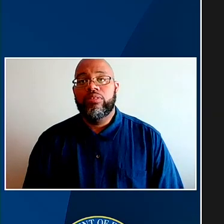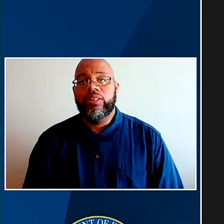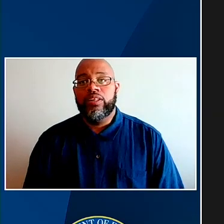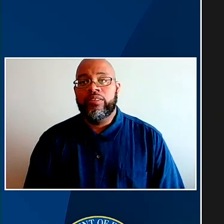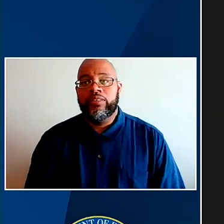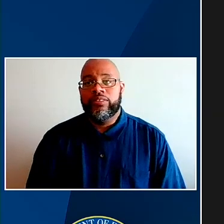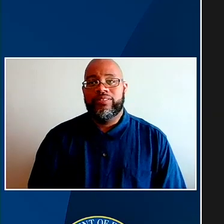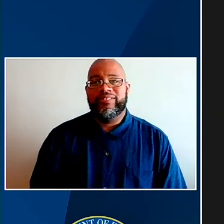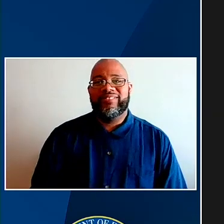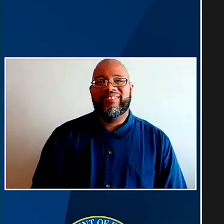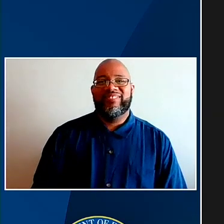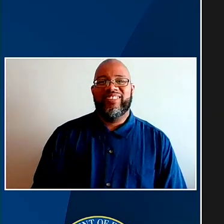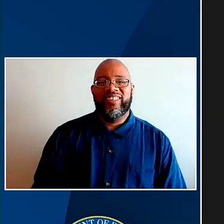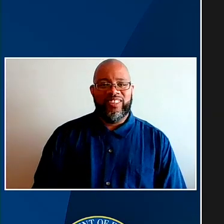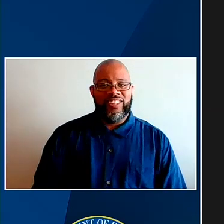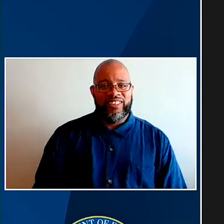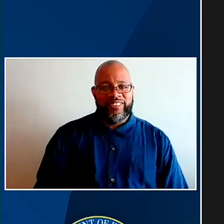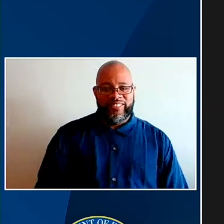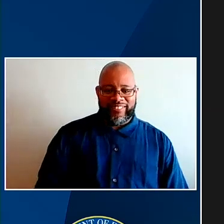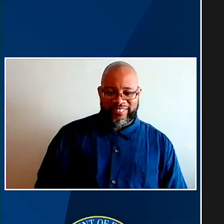Anything else for consideration?